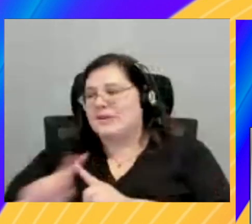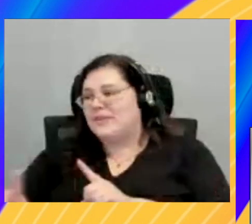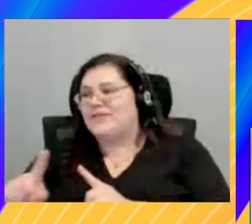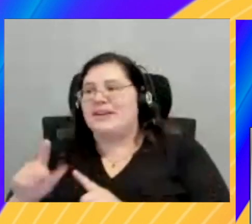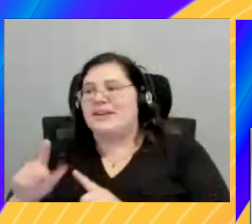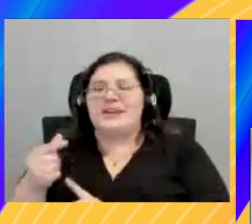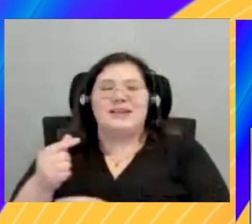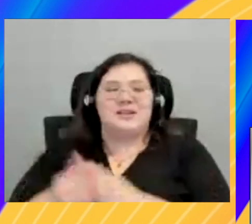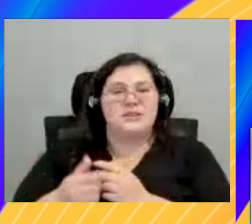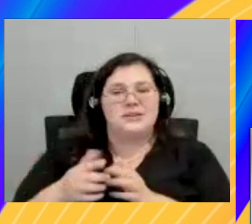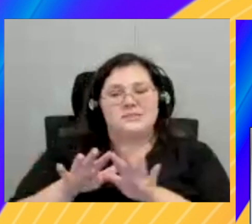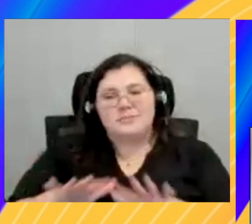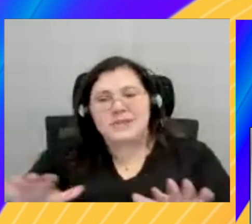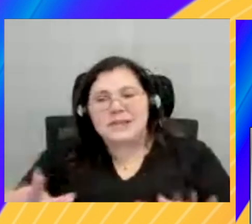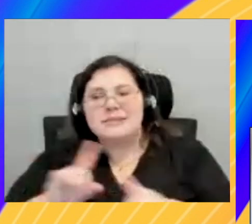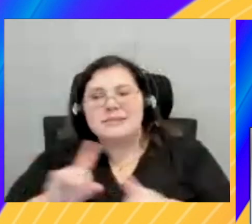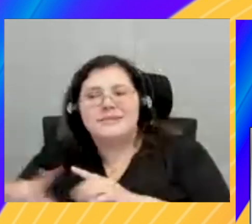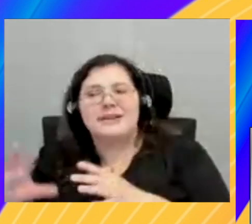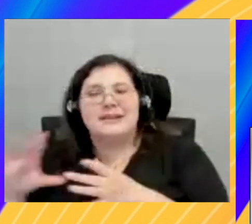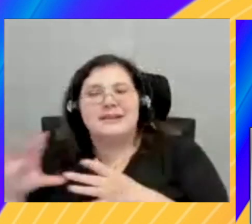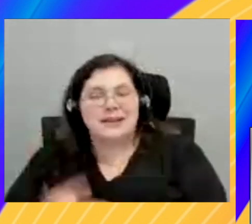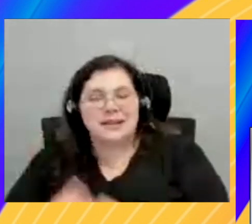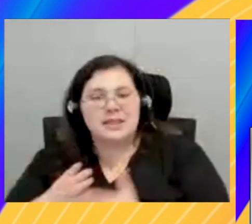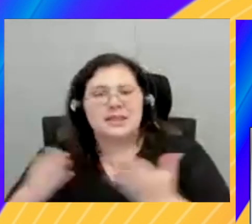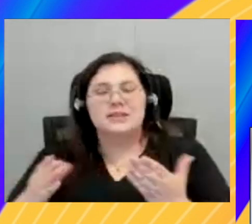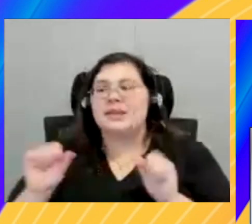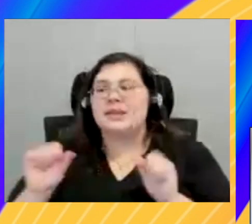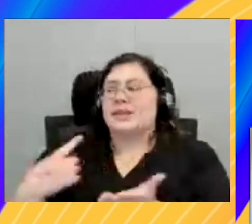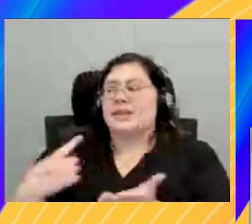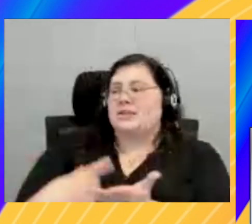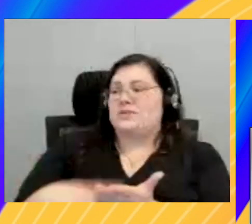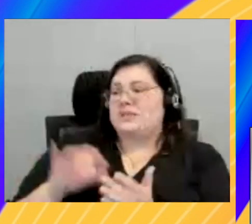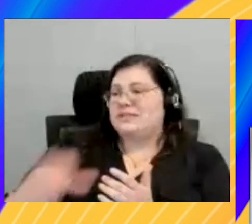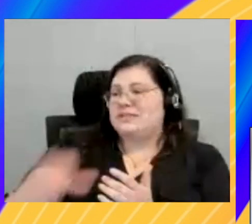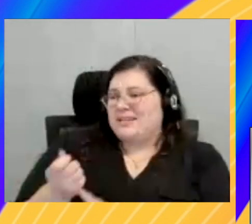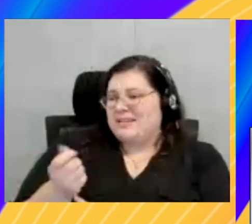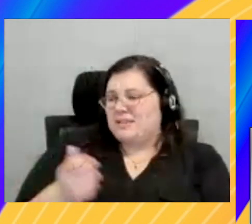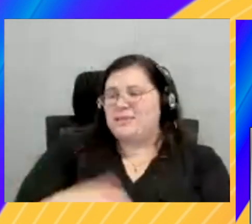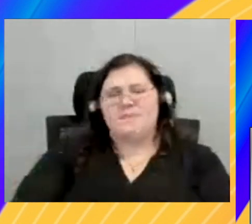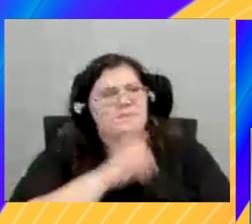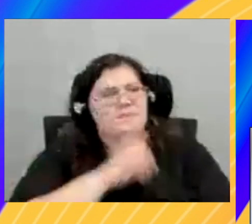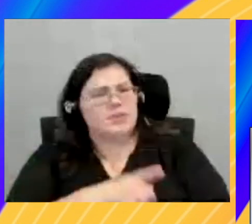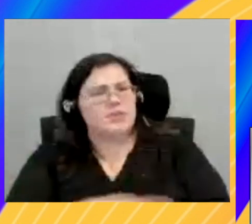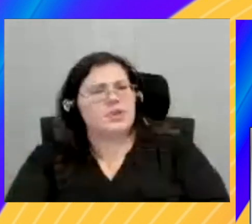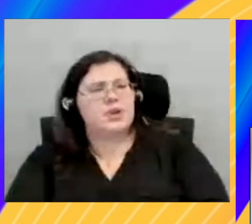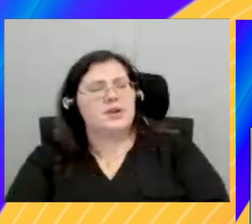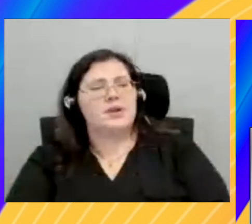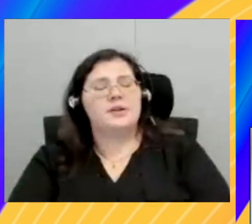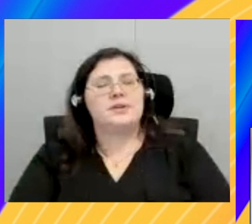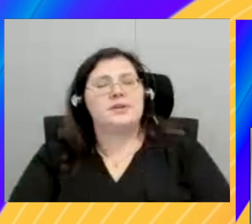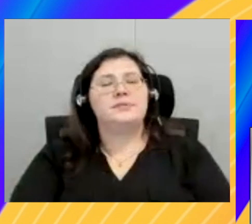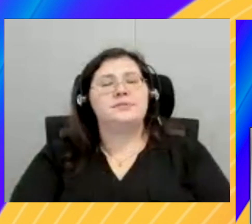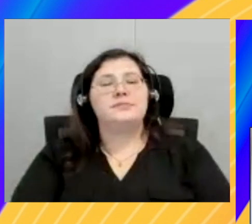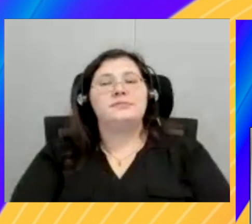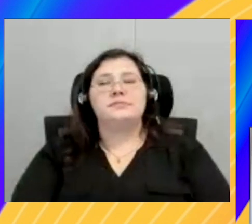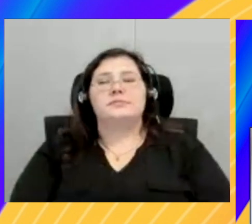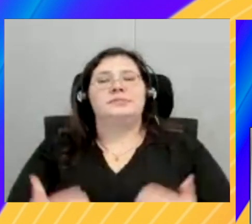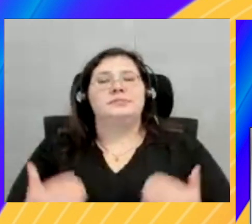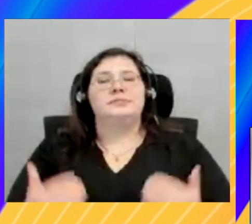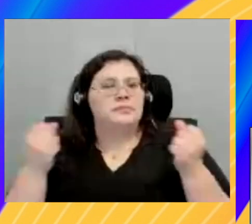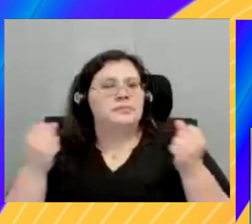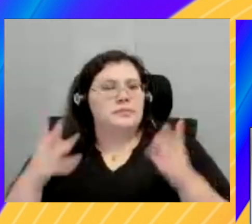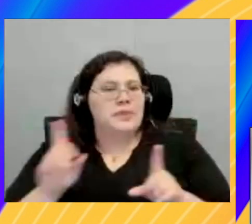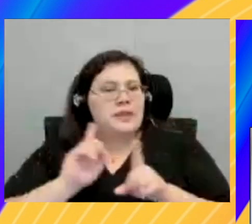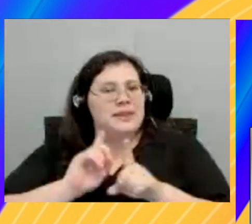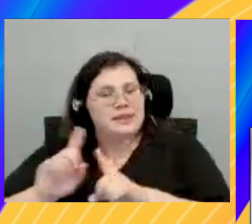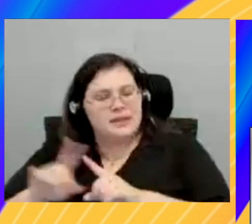things or connected things. Can you talk about that a little bit? Sure. So there are many distributed systems. We